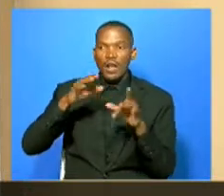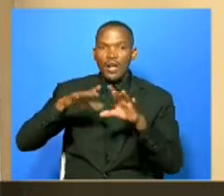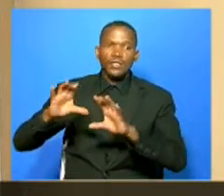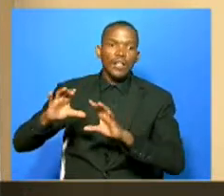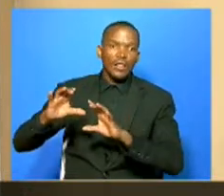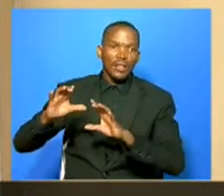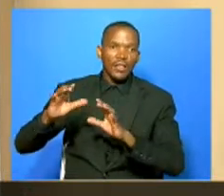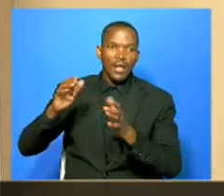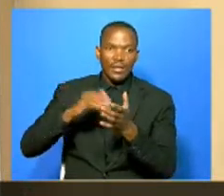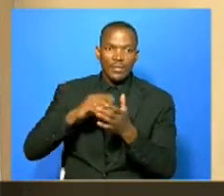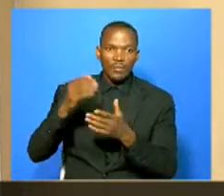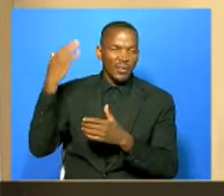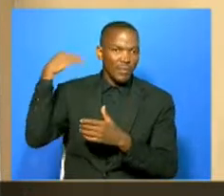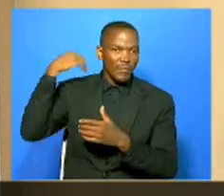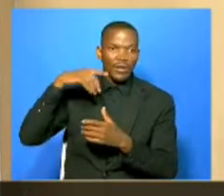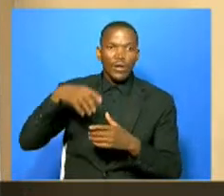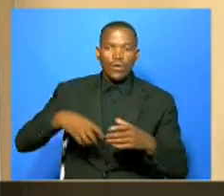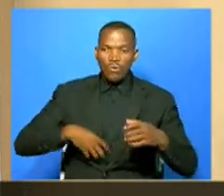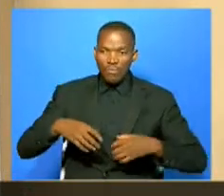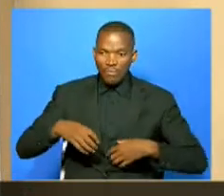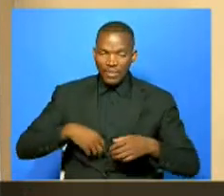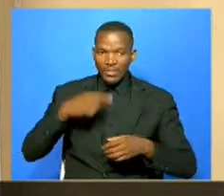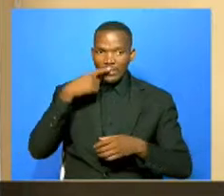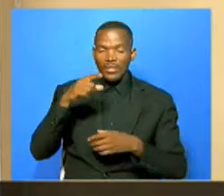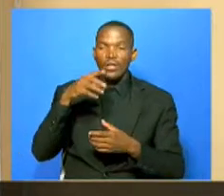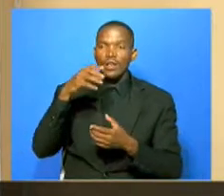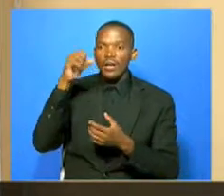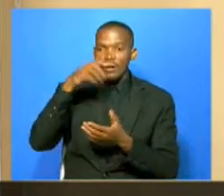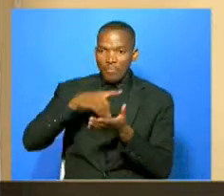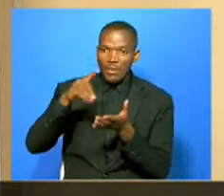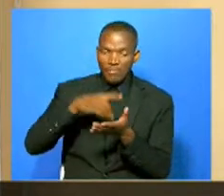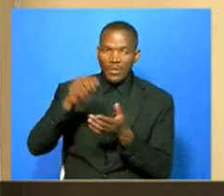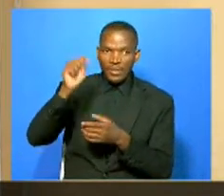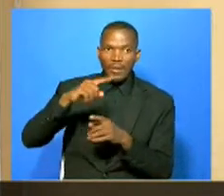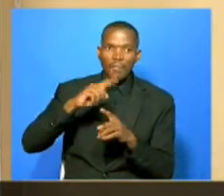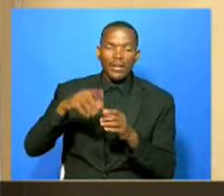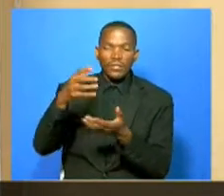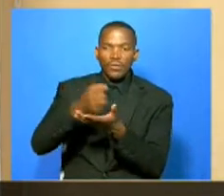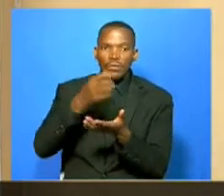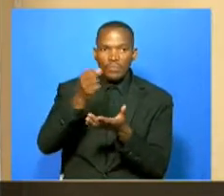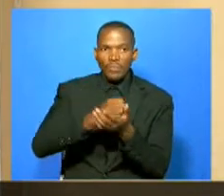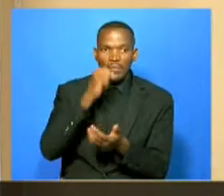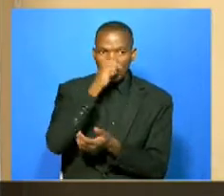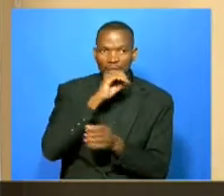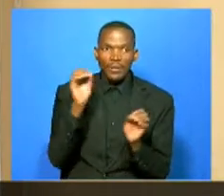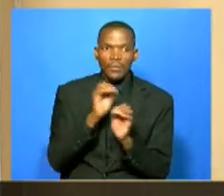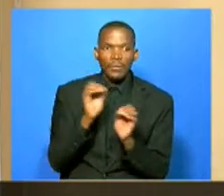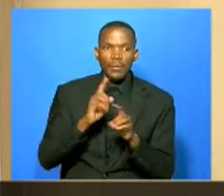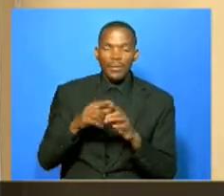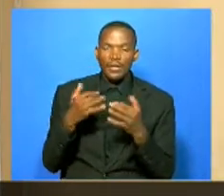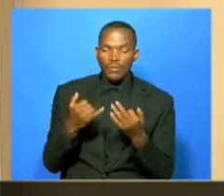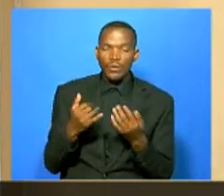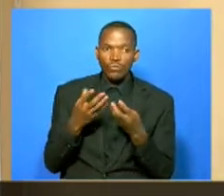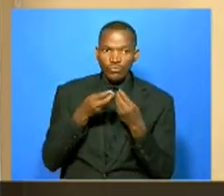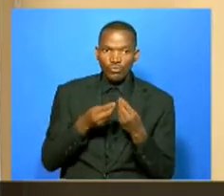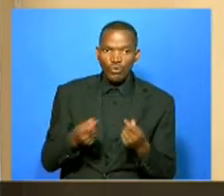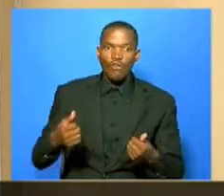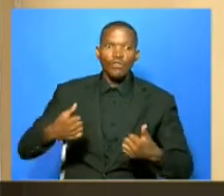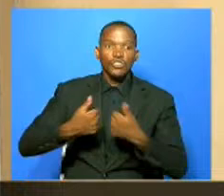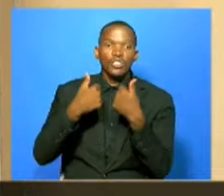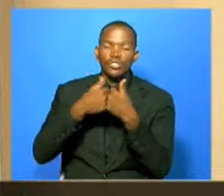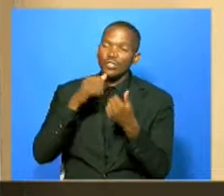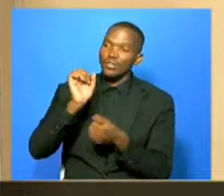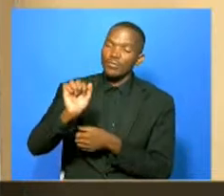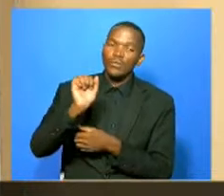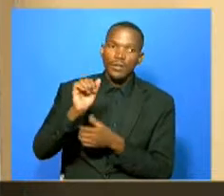councelleng ba kilane ba na le ngwangwaraya gore re a duela mme collection ya matlakala ga e diragale mme re arabile selo